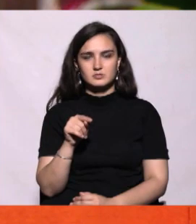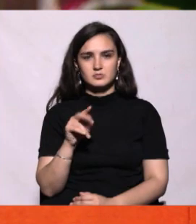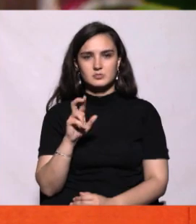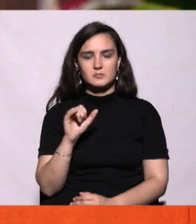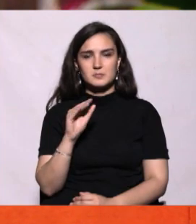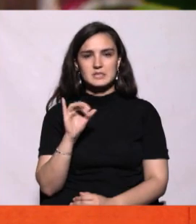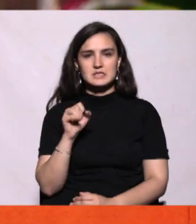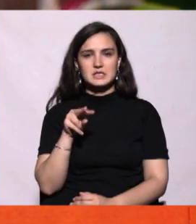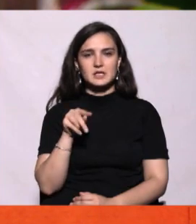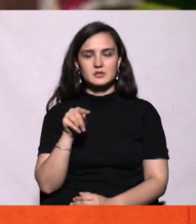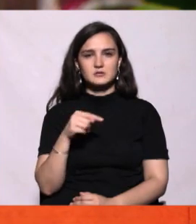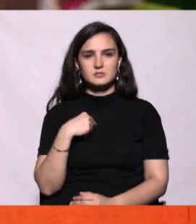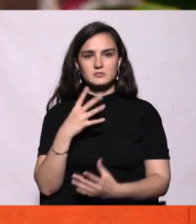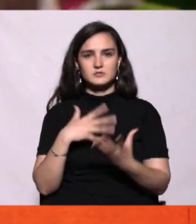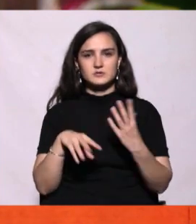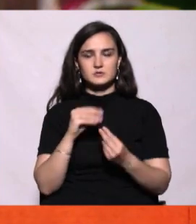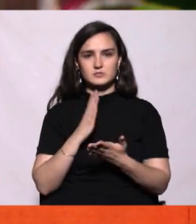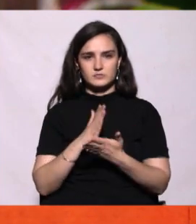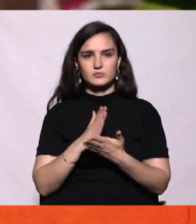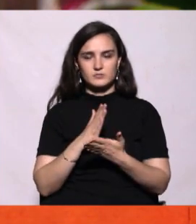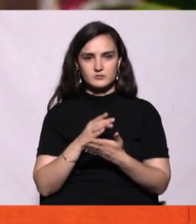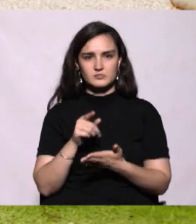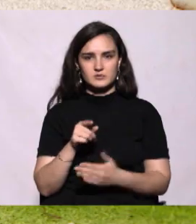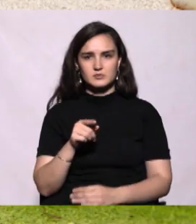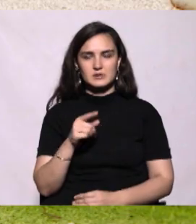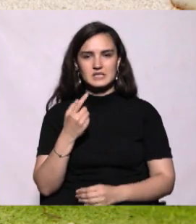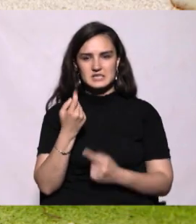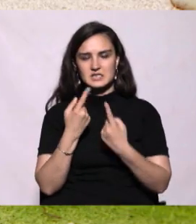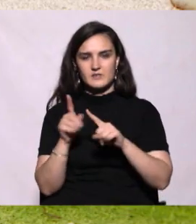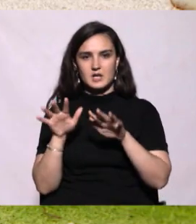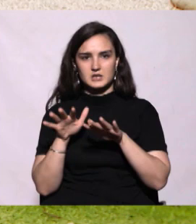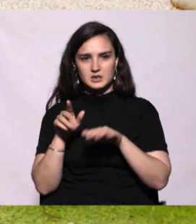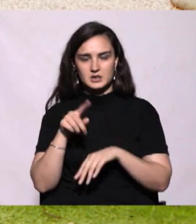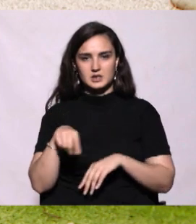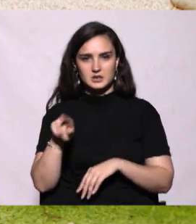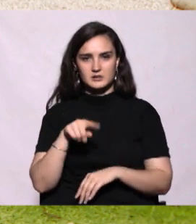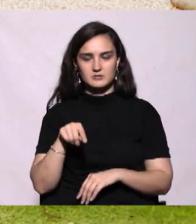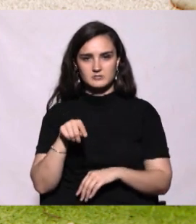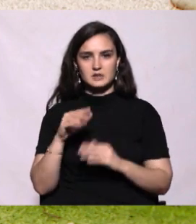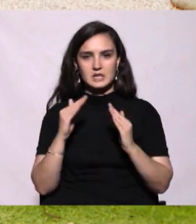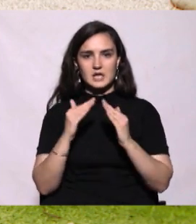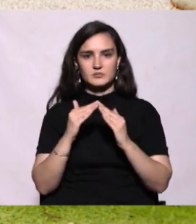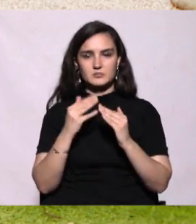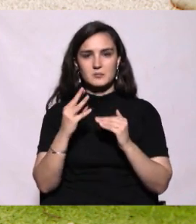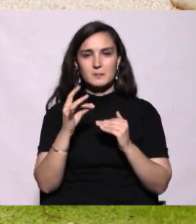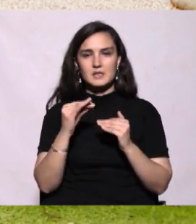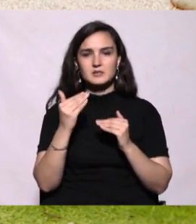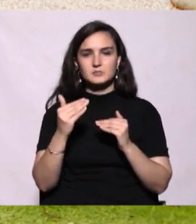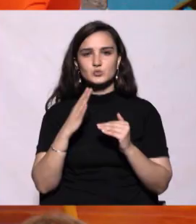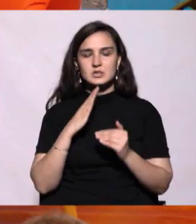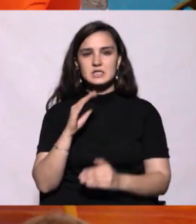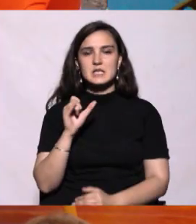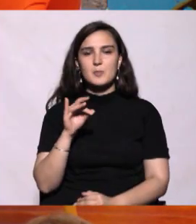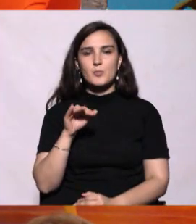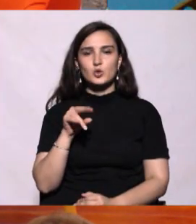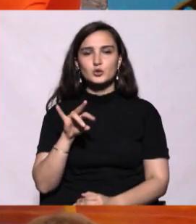Baskerville Hall. We also have the lonely moorlands and the Merripit house where Stapleton